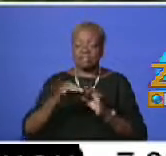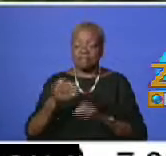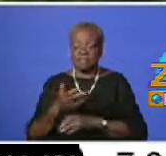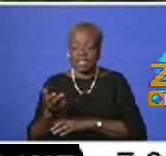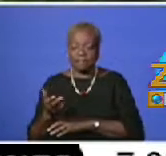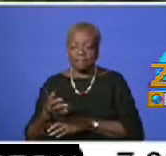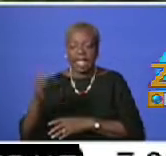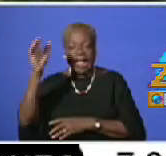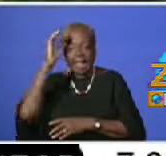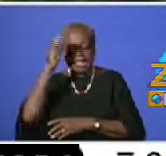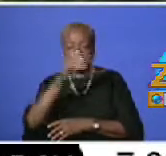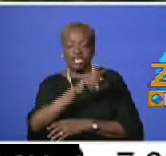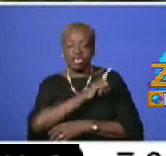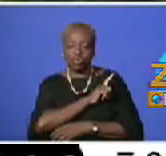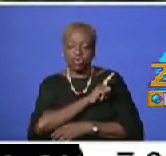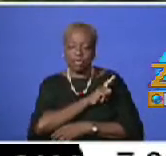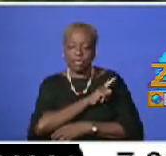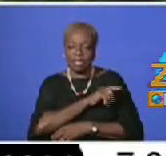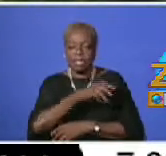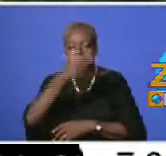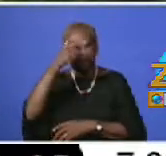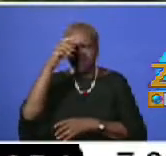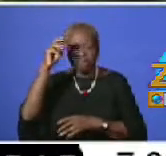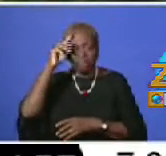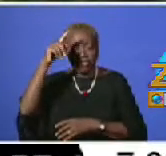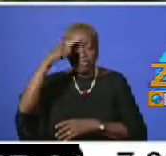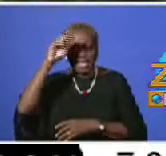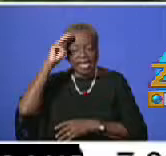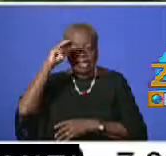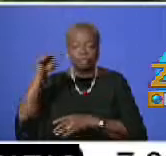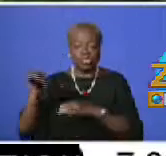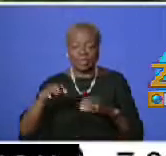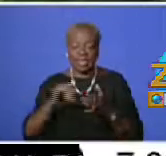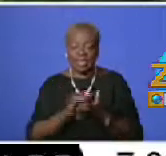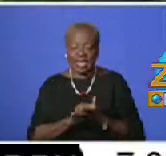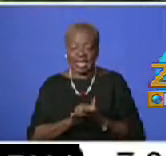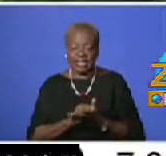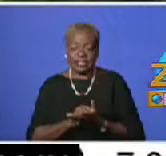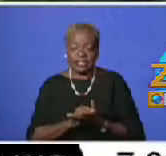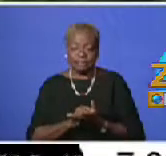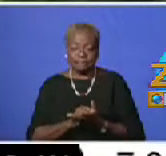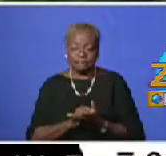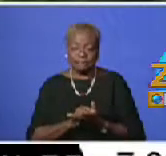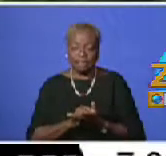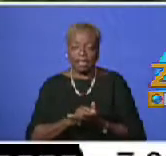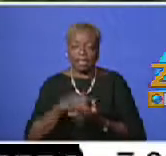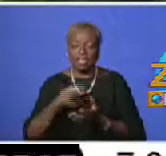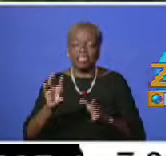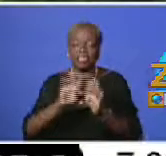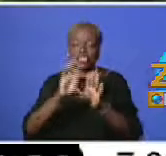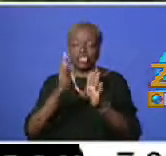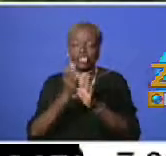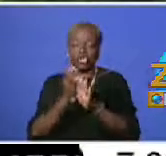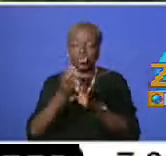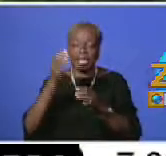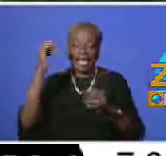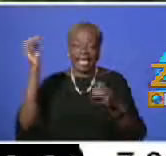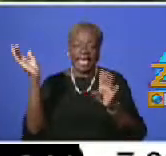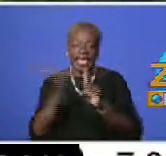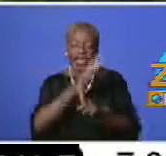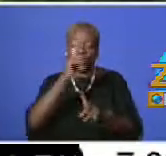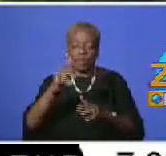that, because the force of the wind has been in the home by us, the door hit one of his fingers